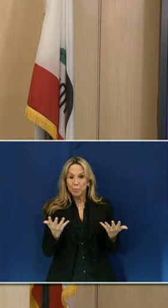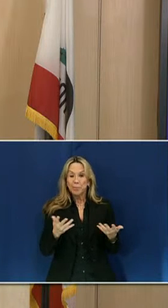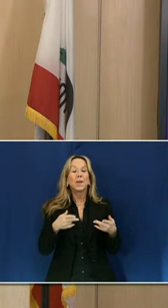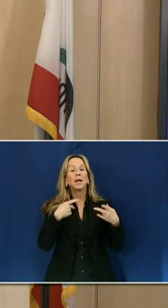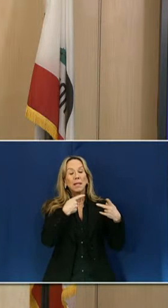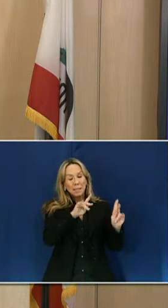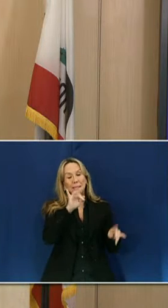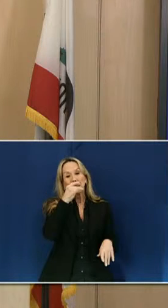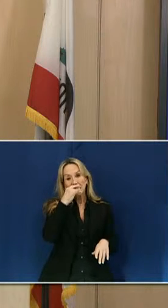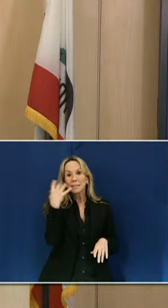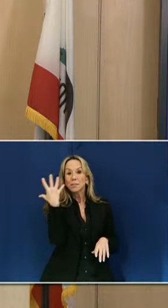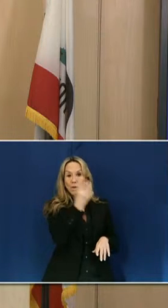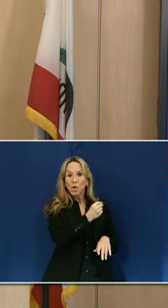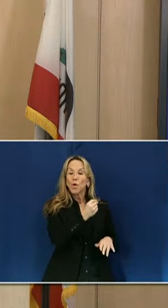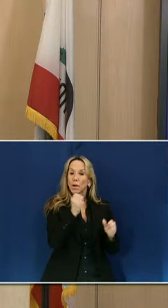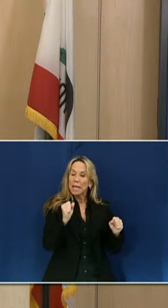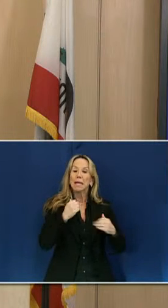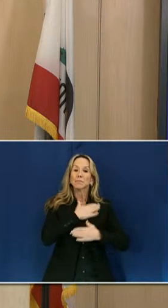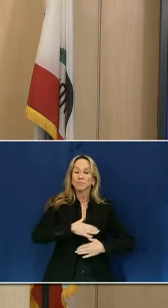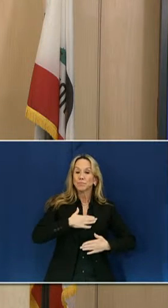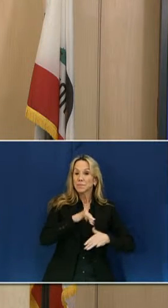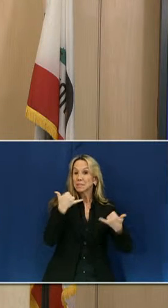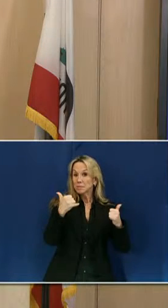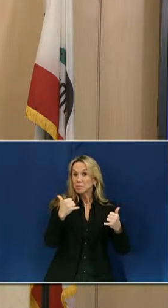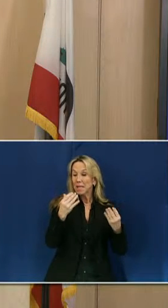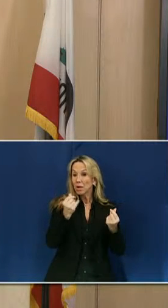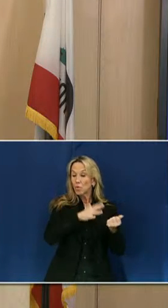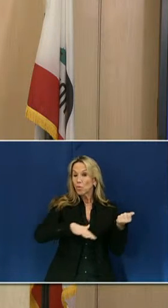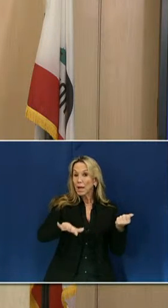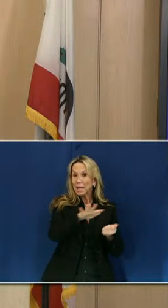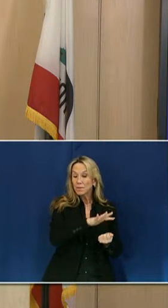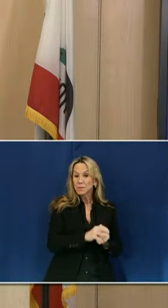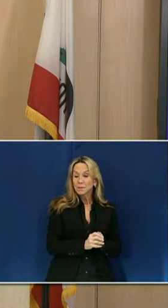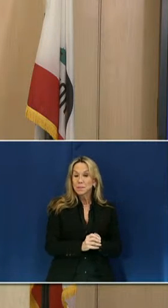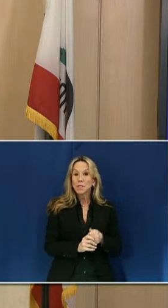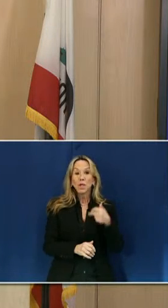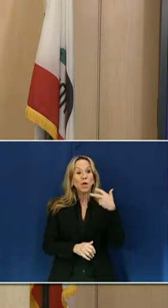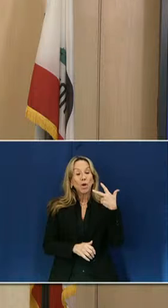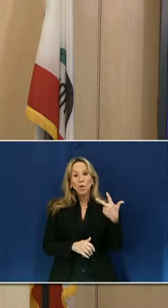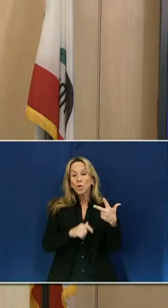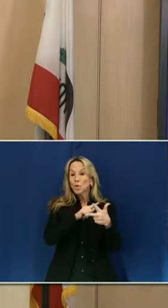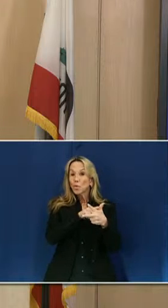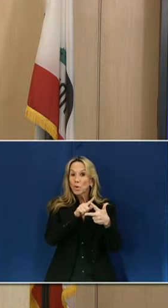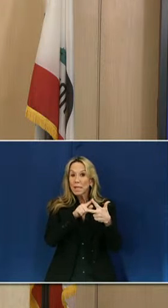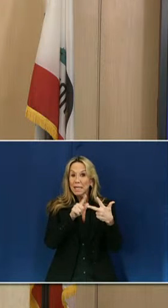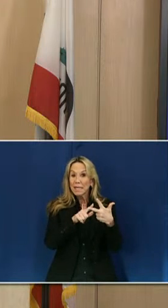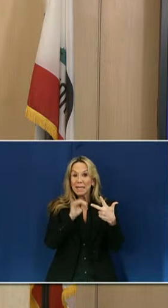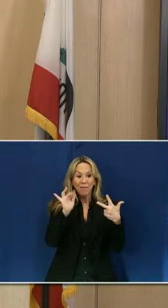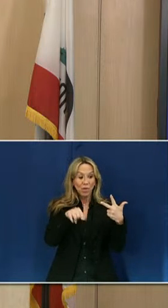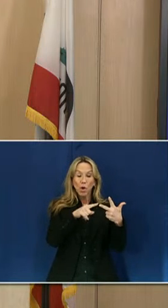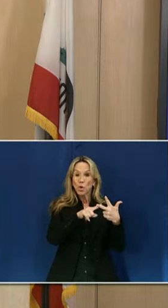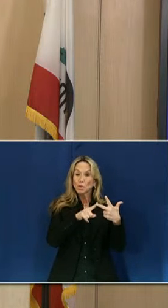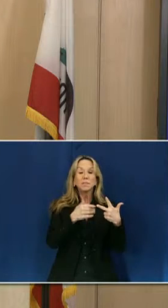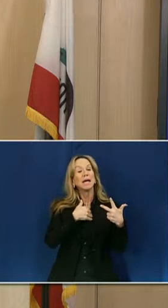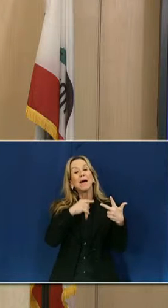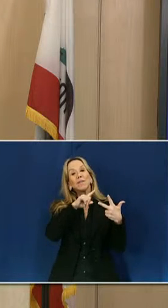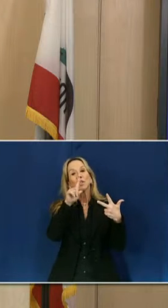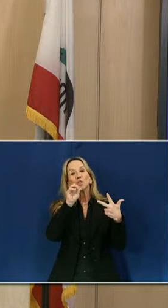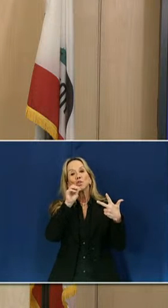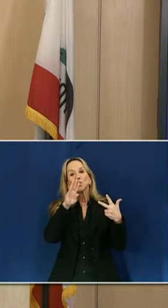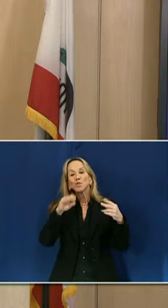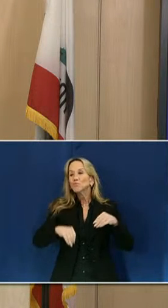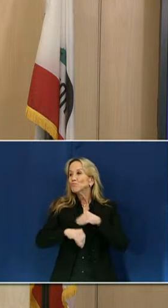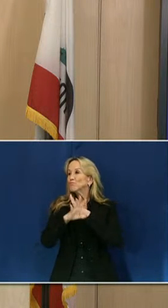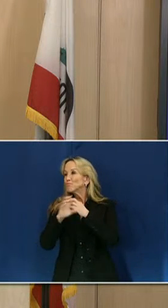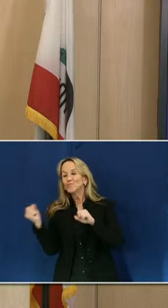to get out and utilize playgrounds. 3 of our 5 are Zoom learning from home, and the ability to go down to our neighborhood park and let them get some exercise